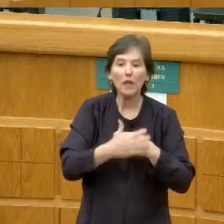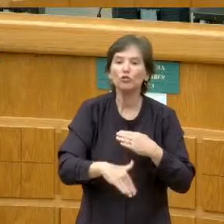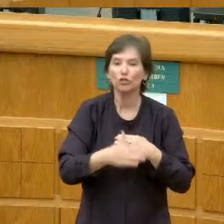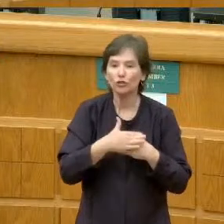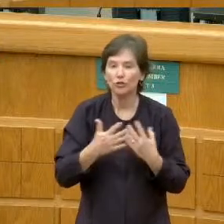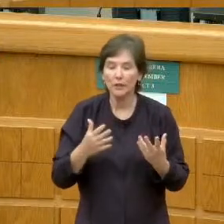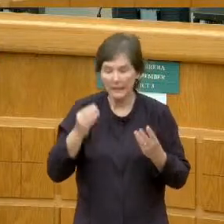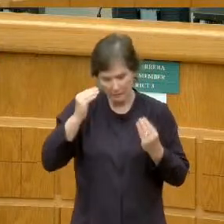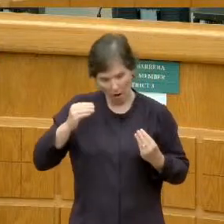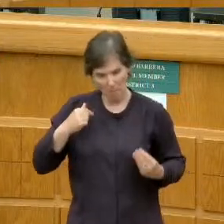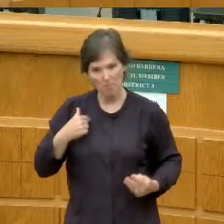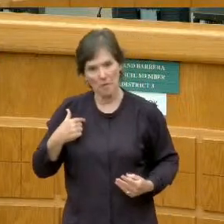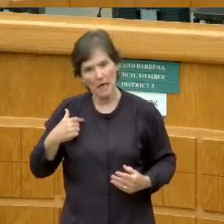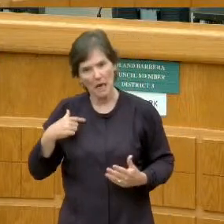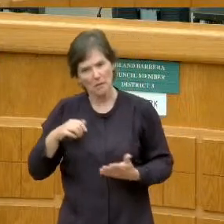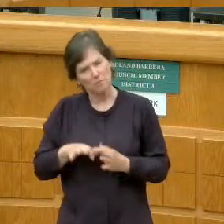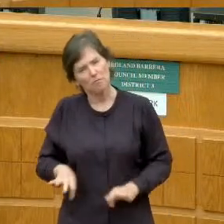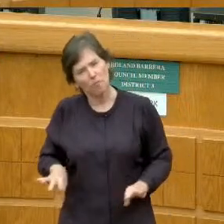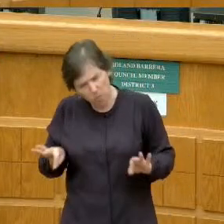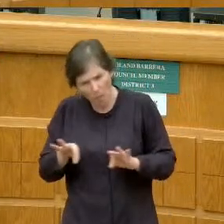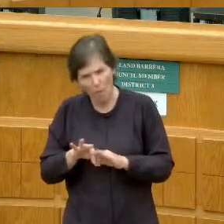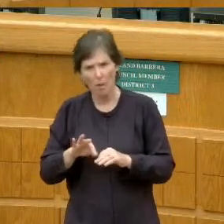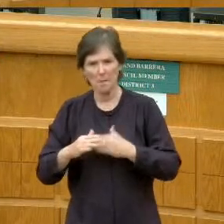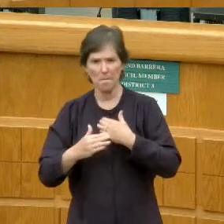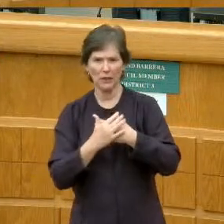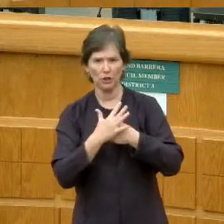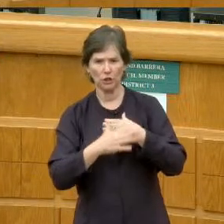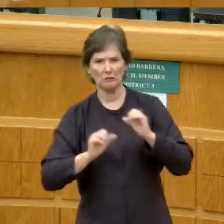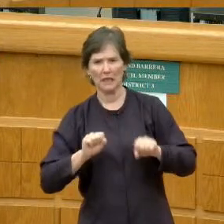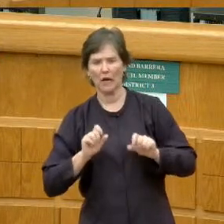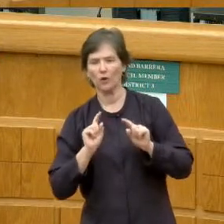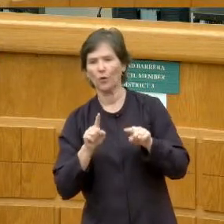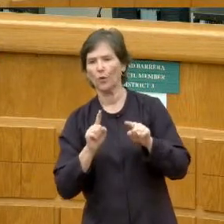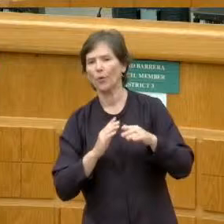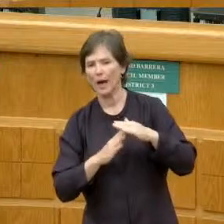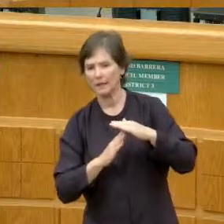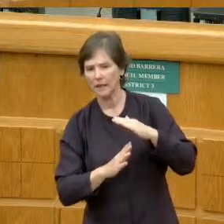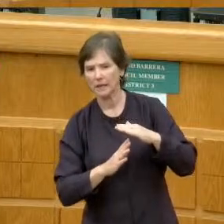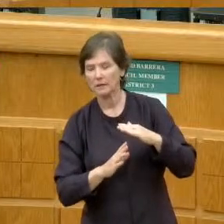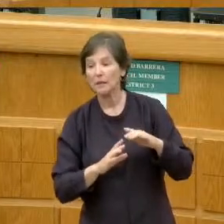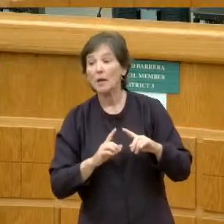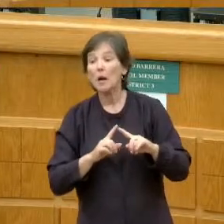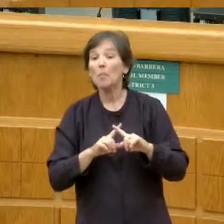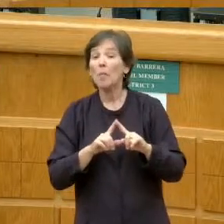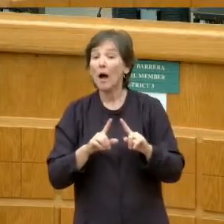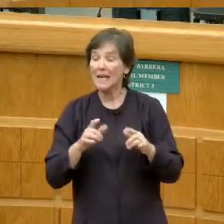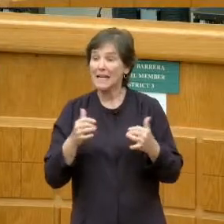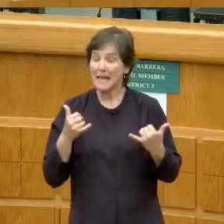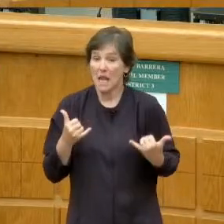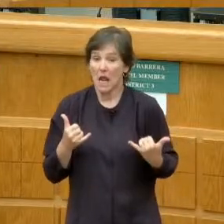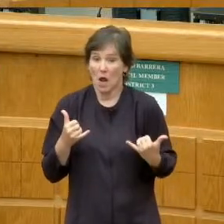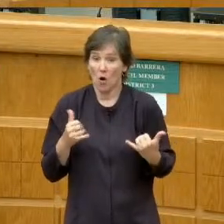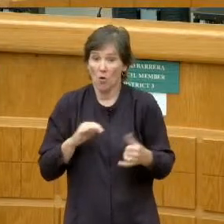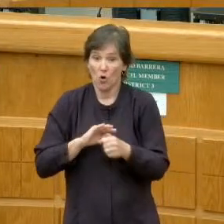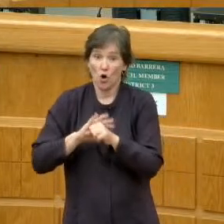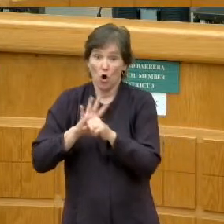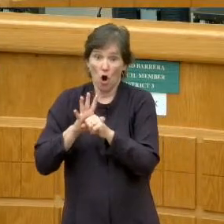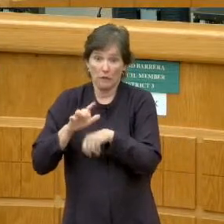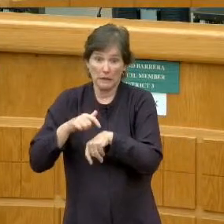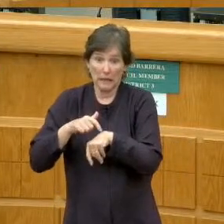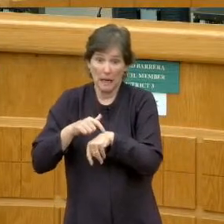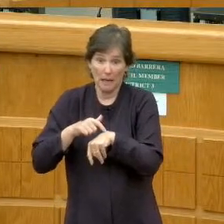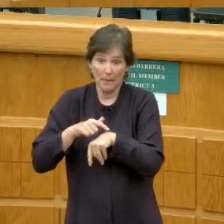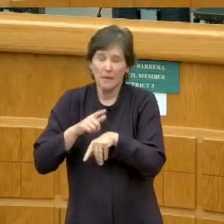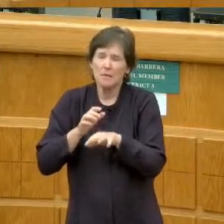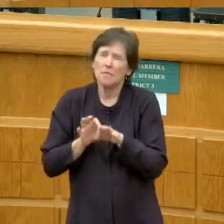do need to reduce the numbers out there so that in here, in these press